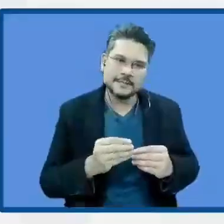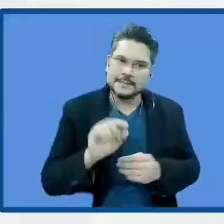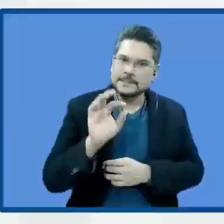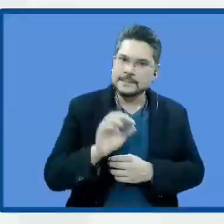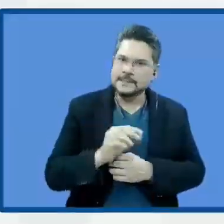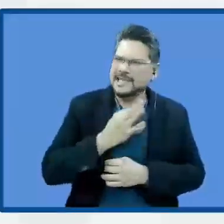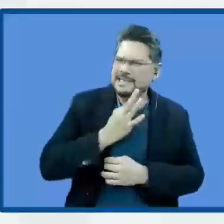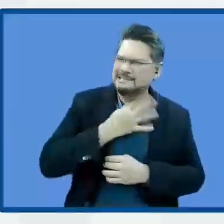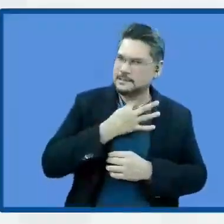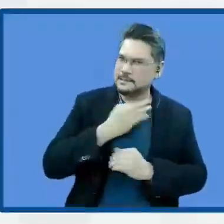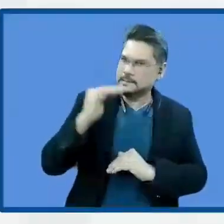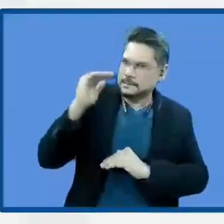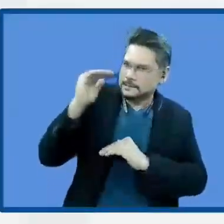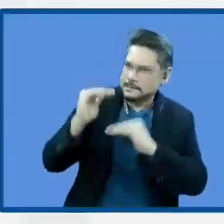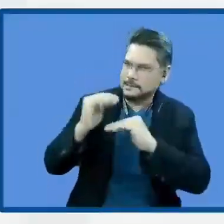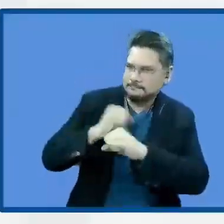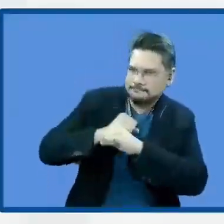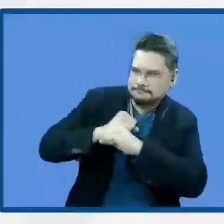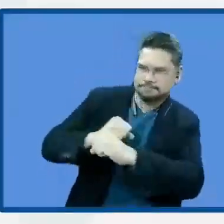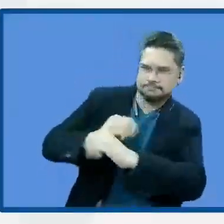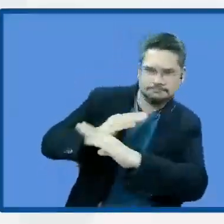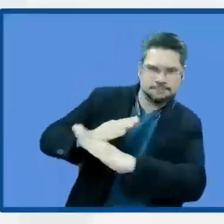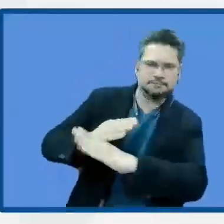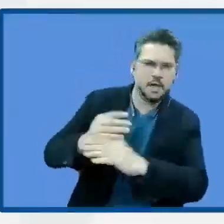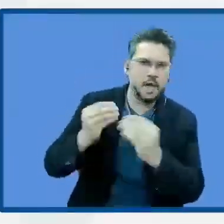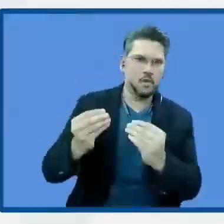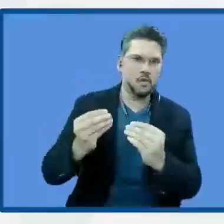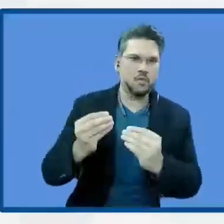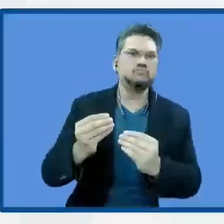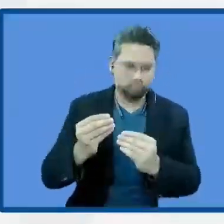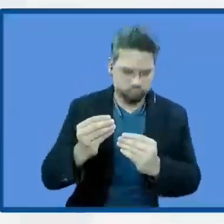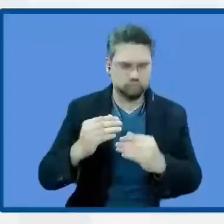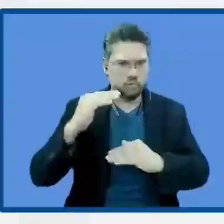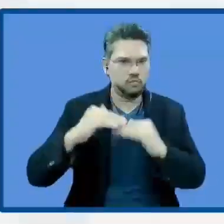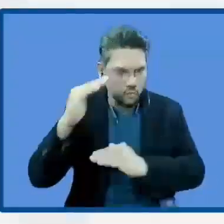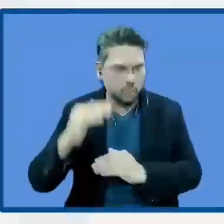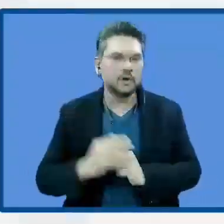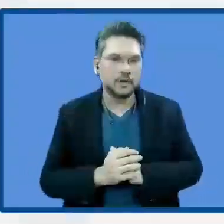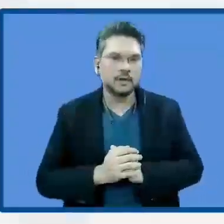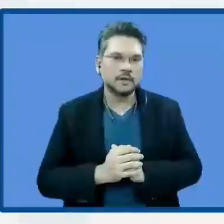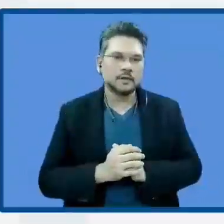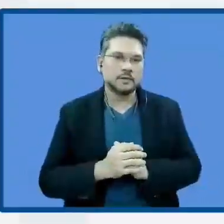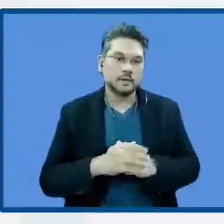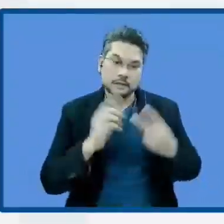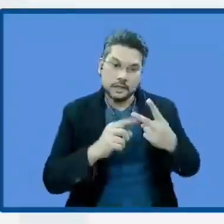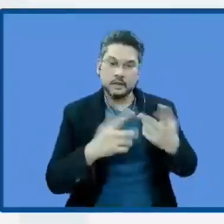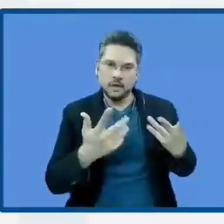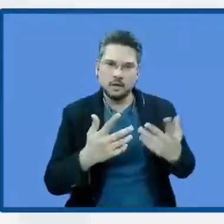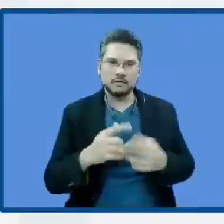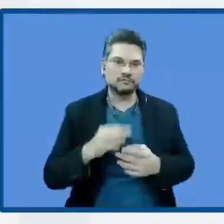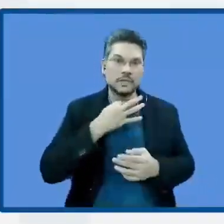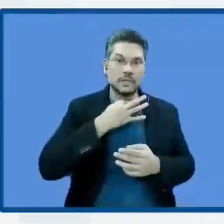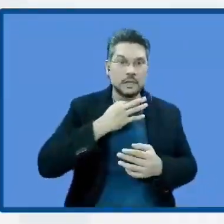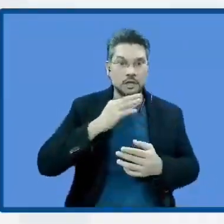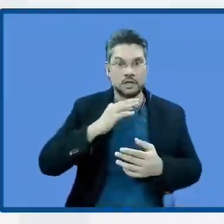second line is connected to risk reduction. However,